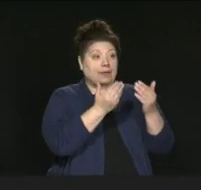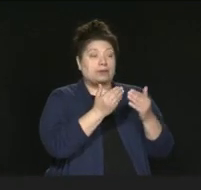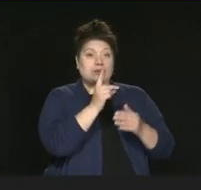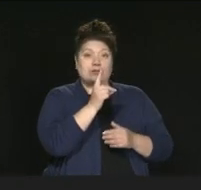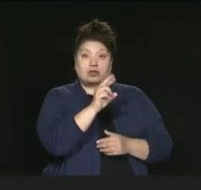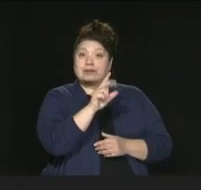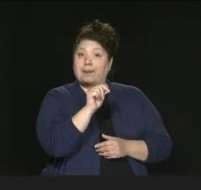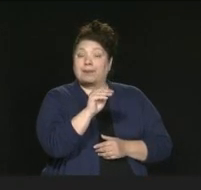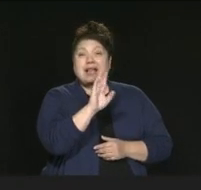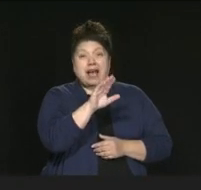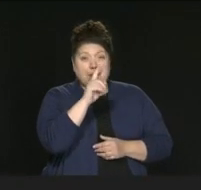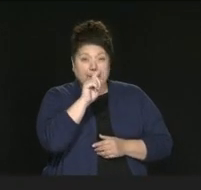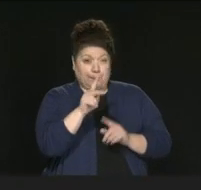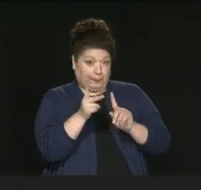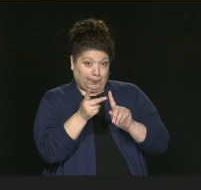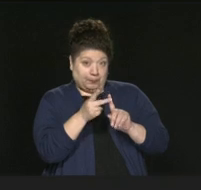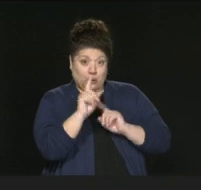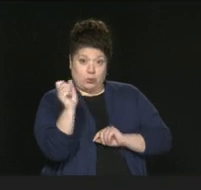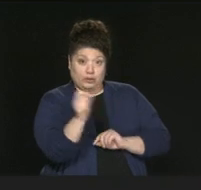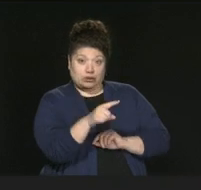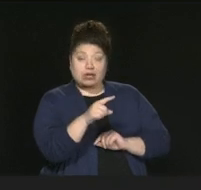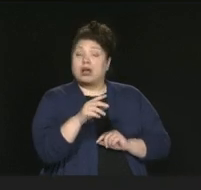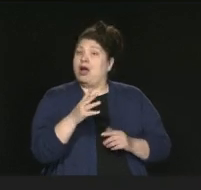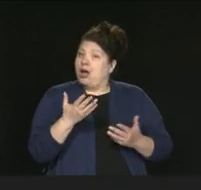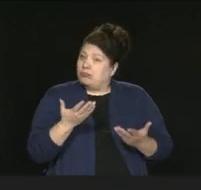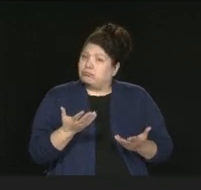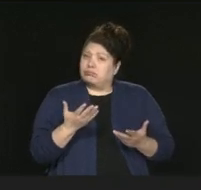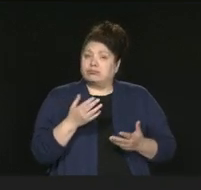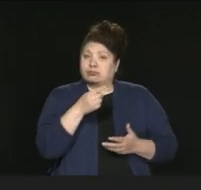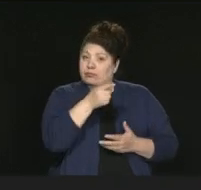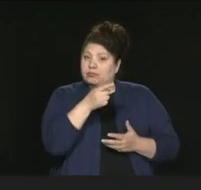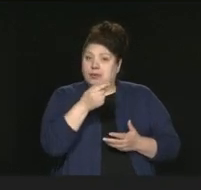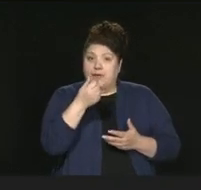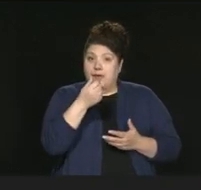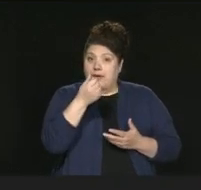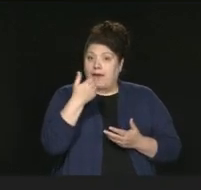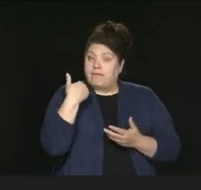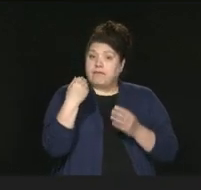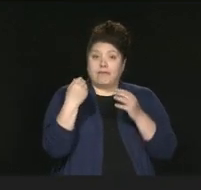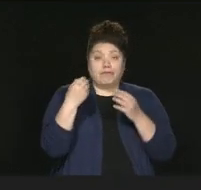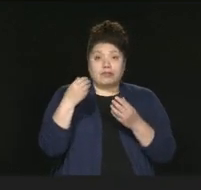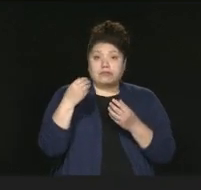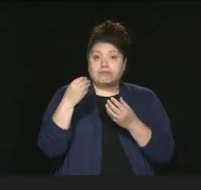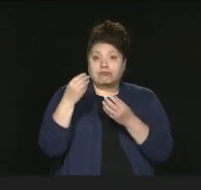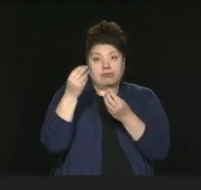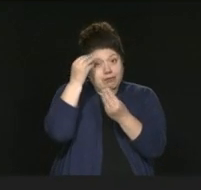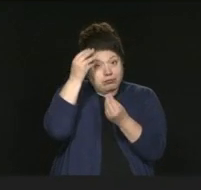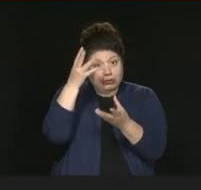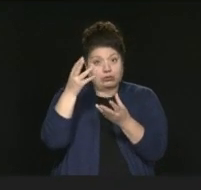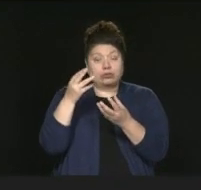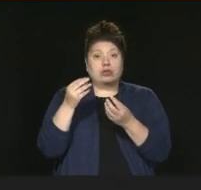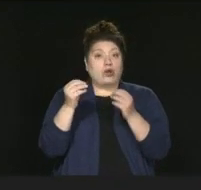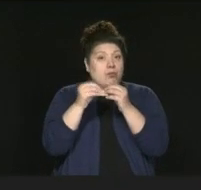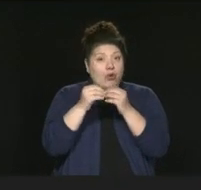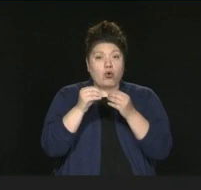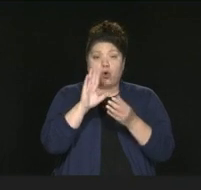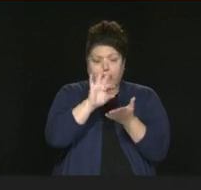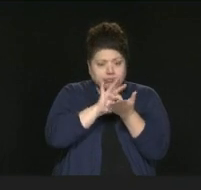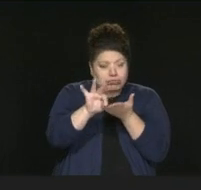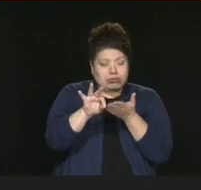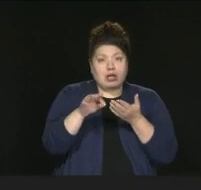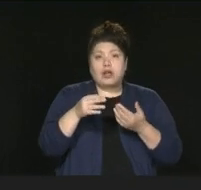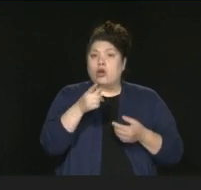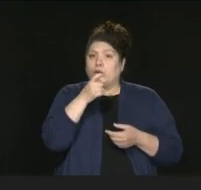any progress has been made on gathering more detailed data about people suffering from COVID-19, like their race, sexual orientation, or